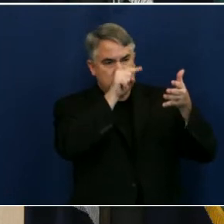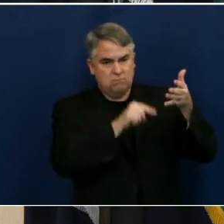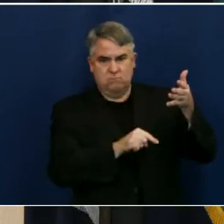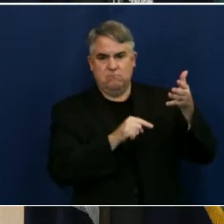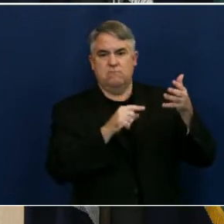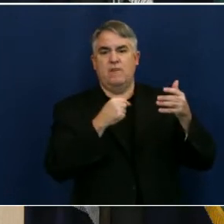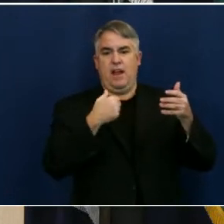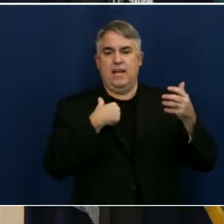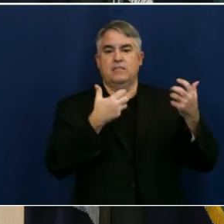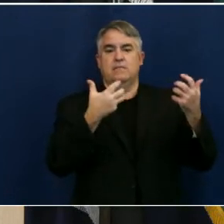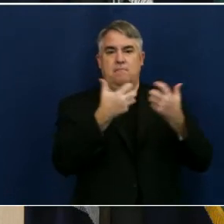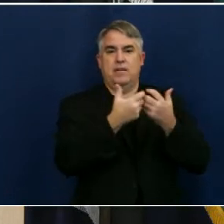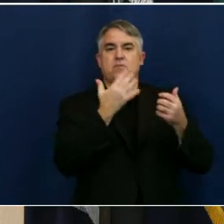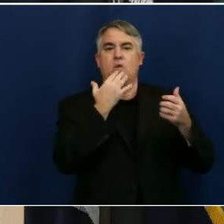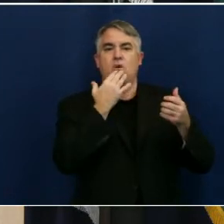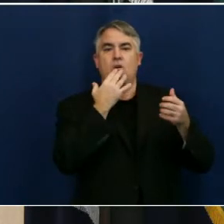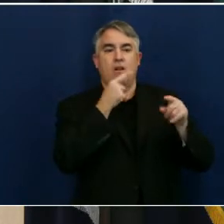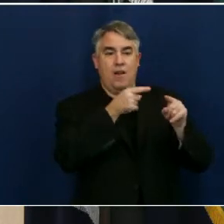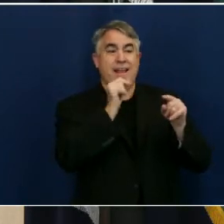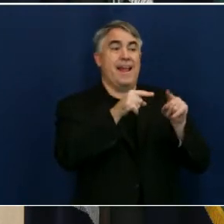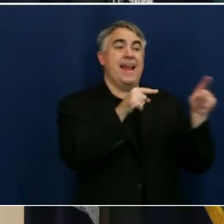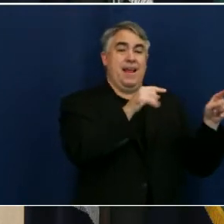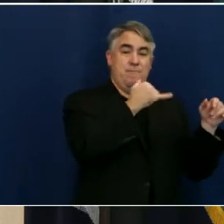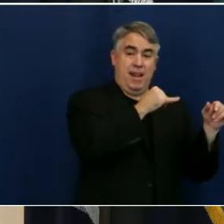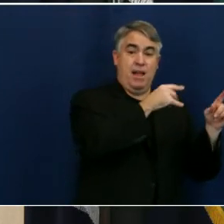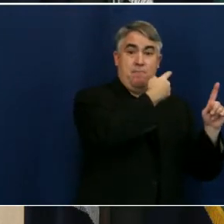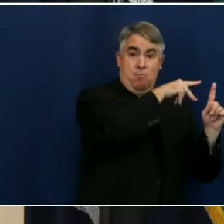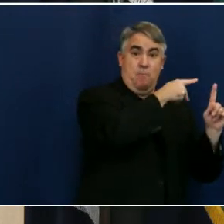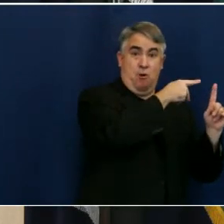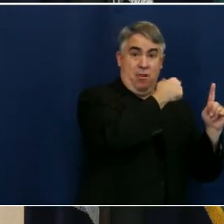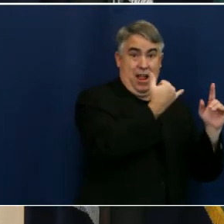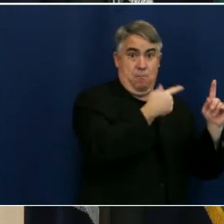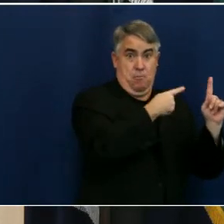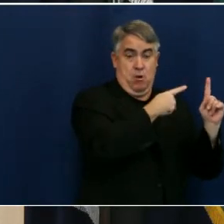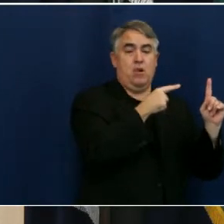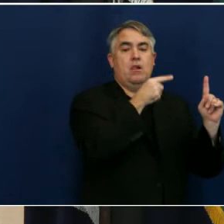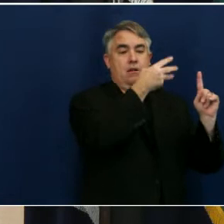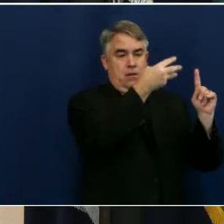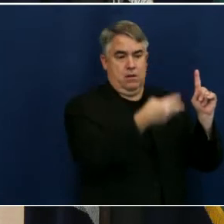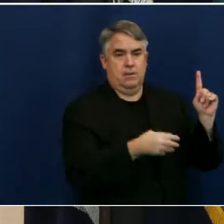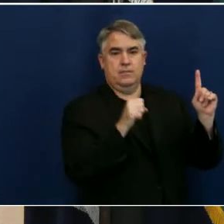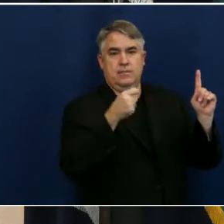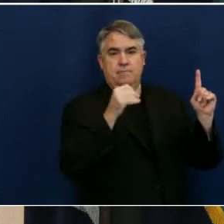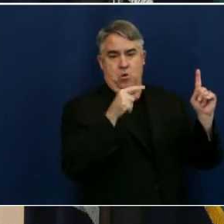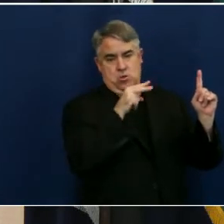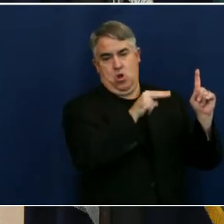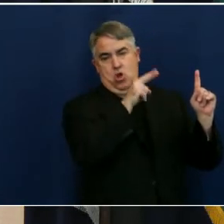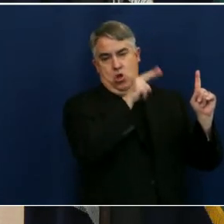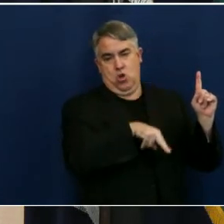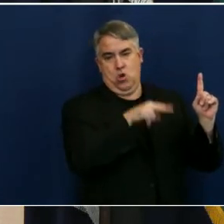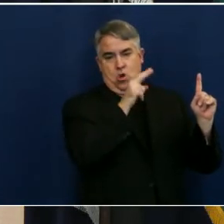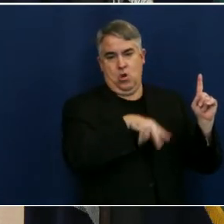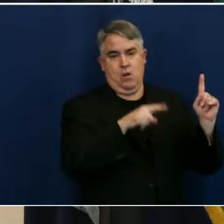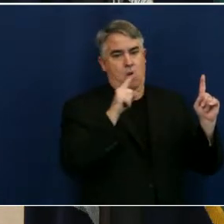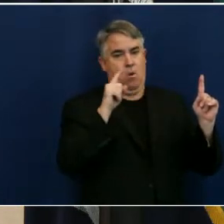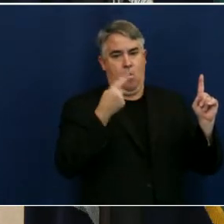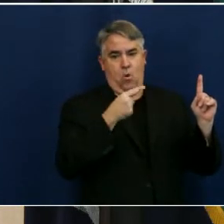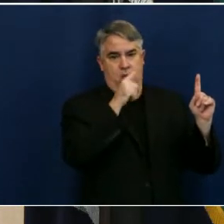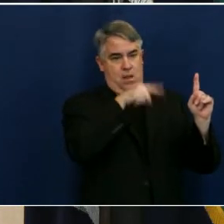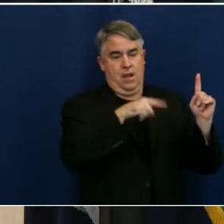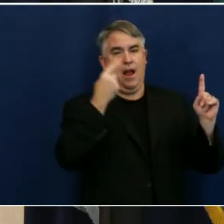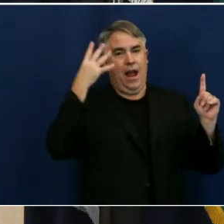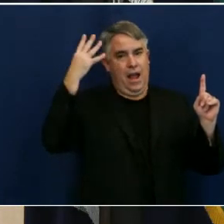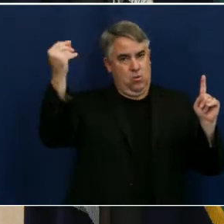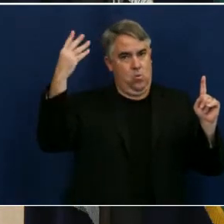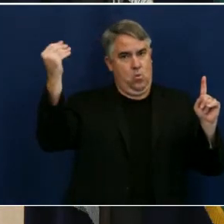resume play between teams or competitions. And so in the purple tier, it's just outdoor, low-contact sports. There's